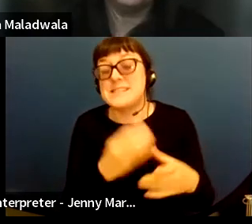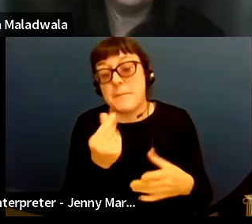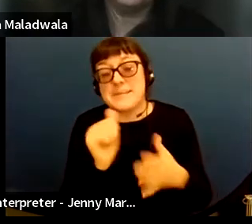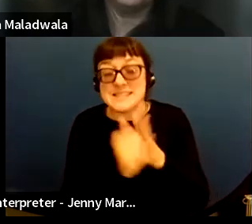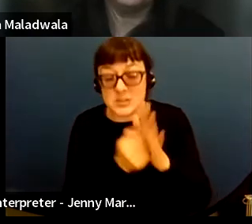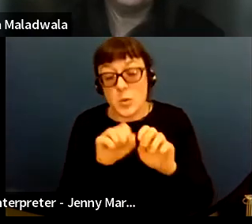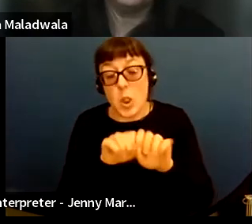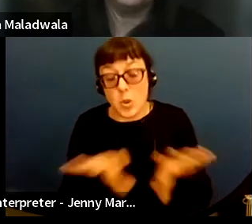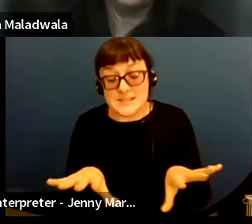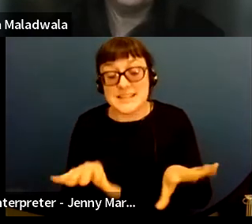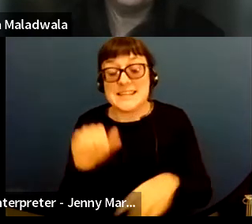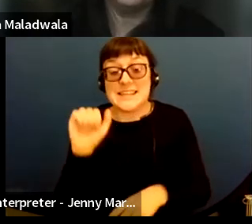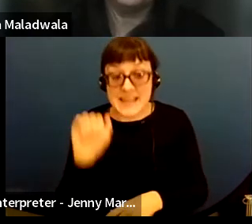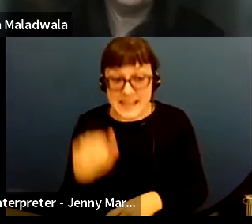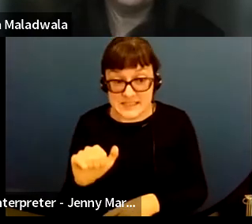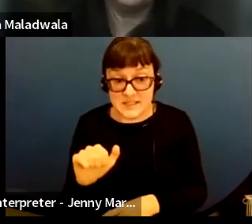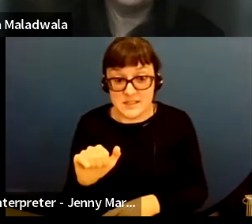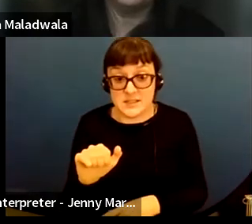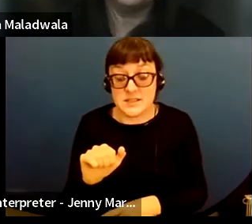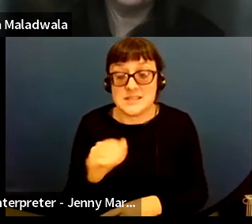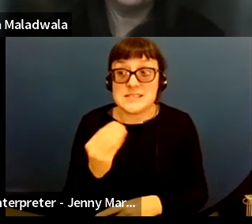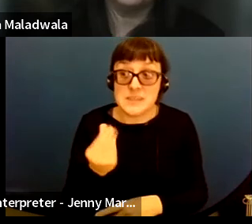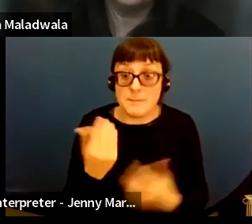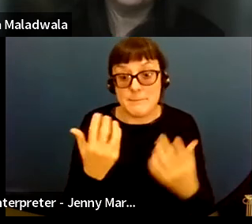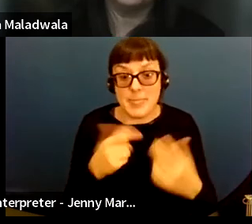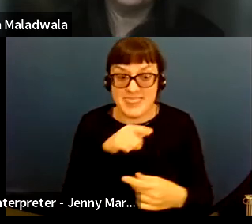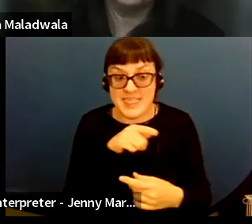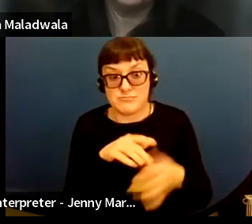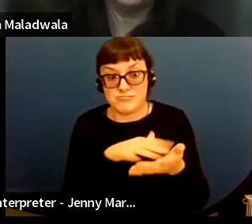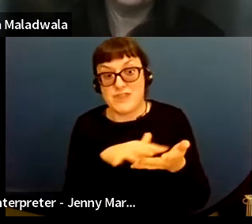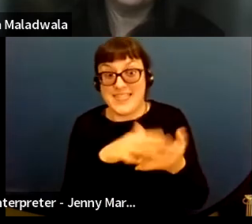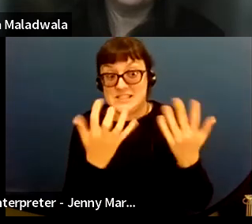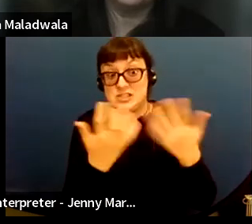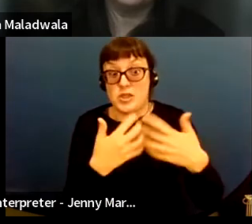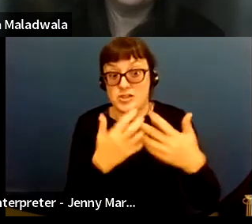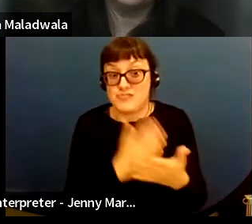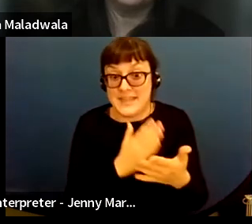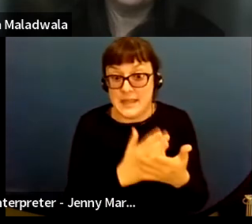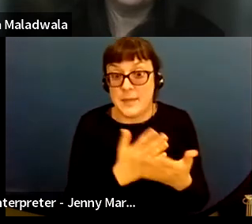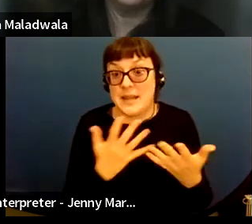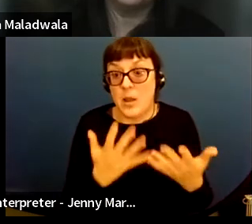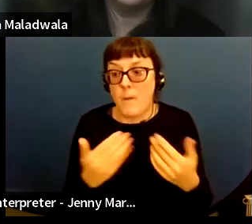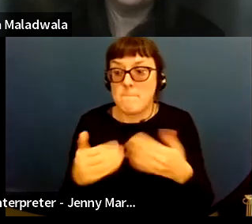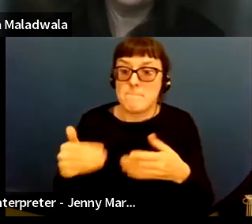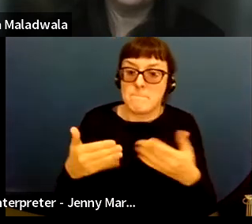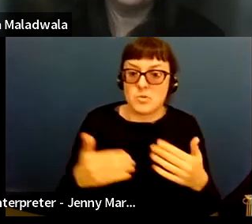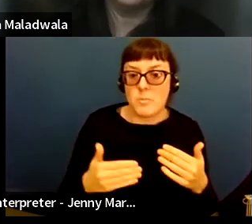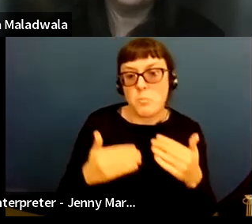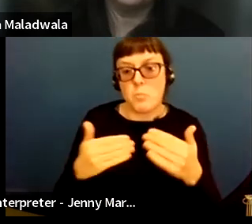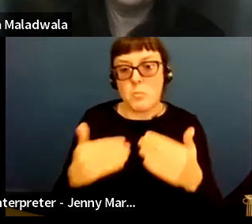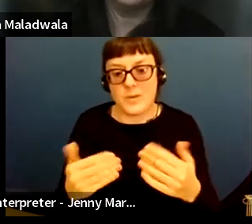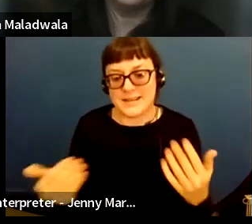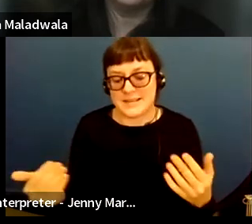skills or some of those technologies as they were. But if we're moving towards a more inclusive